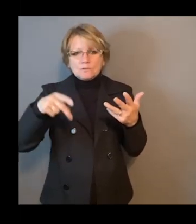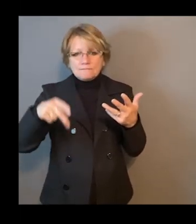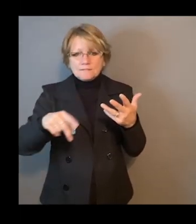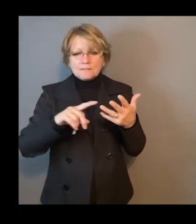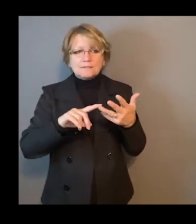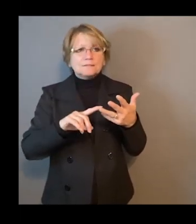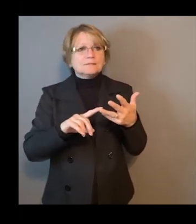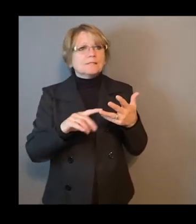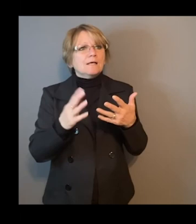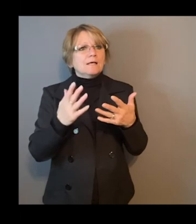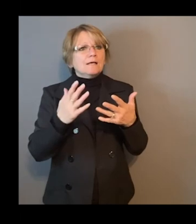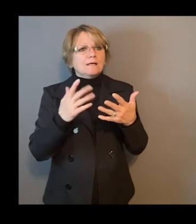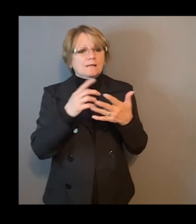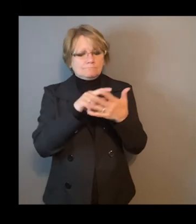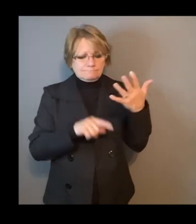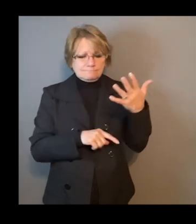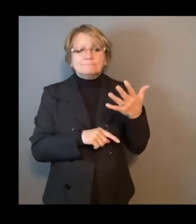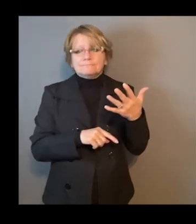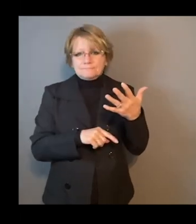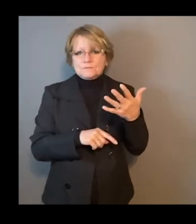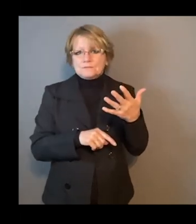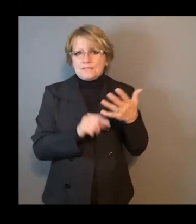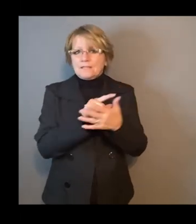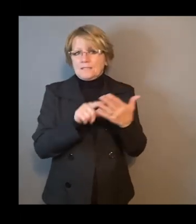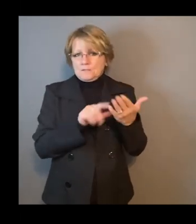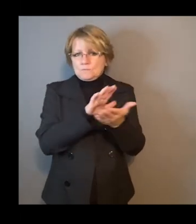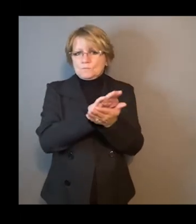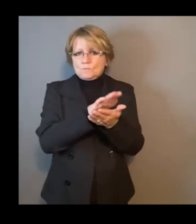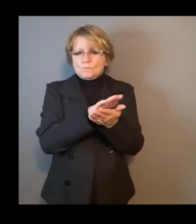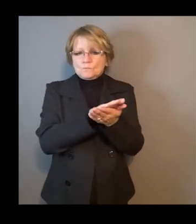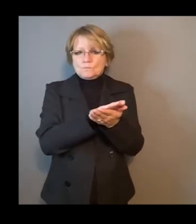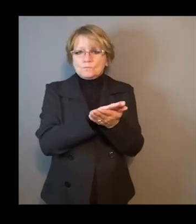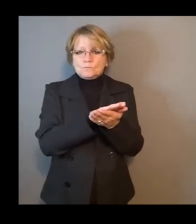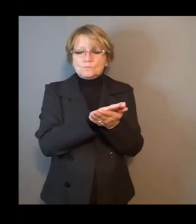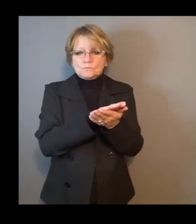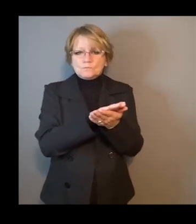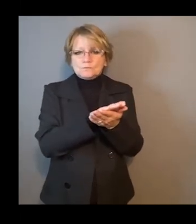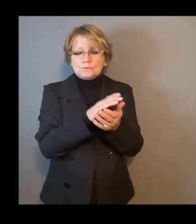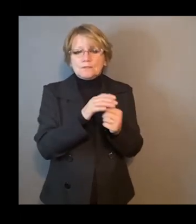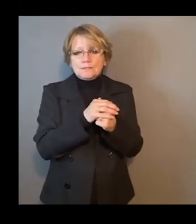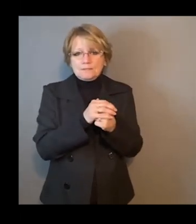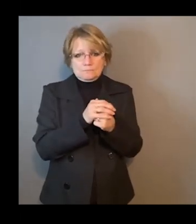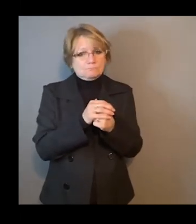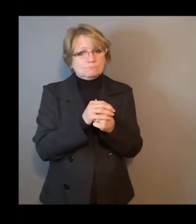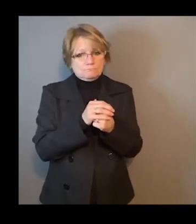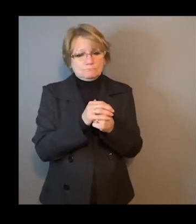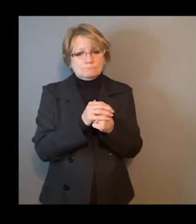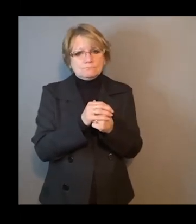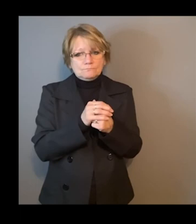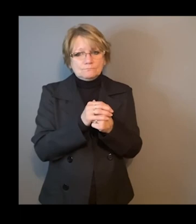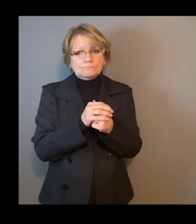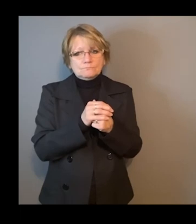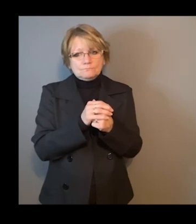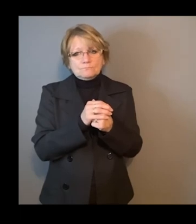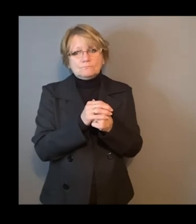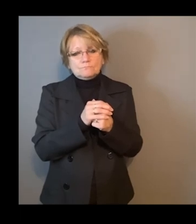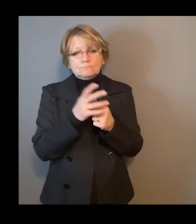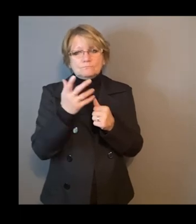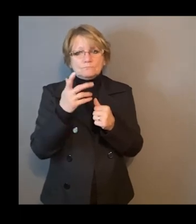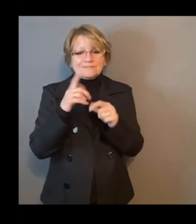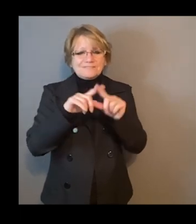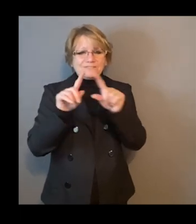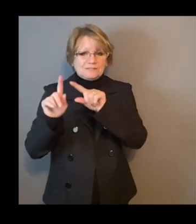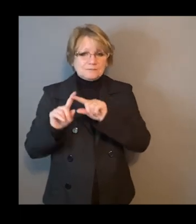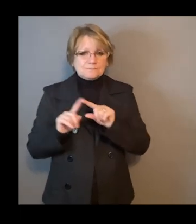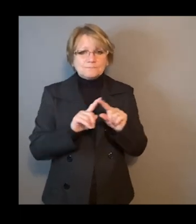East Providence. These are, you know, schools that are, you know, that are, you know, pretty prevalent in our areas, and